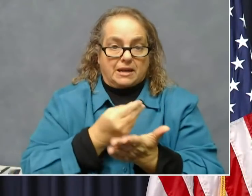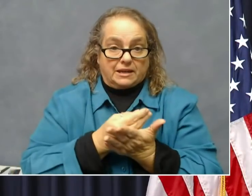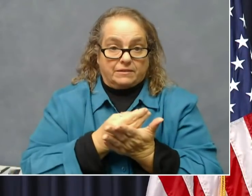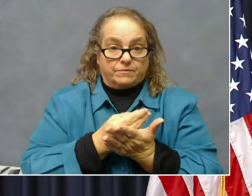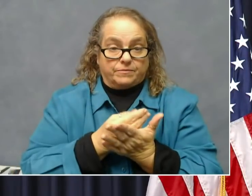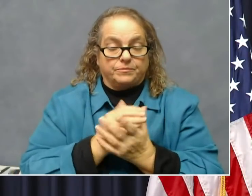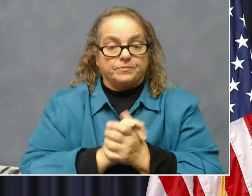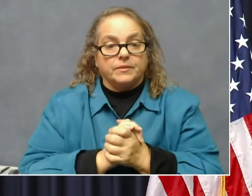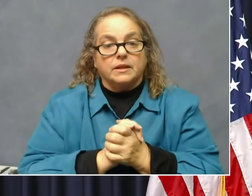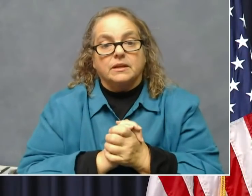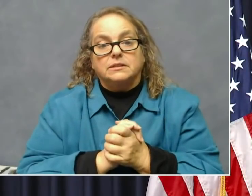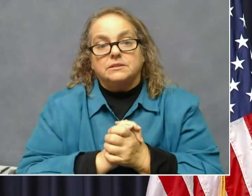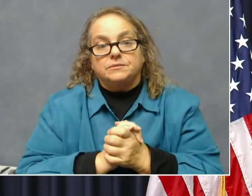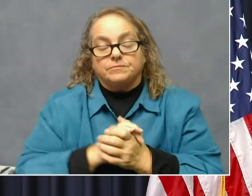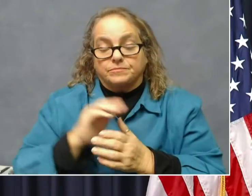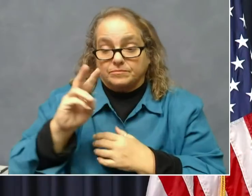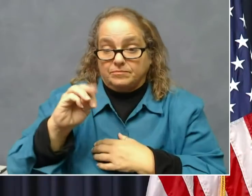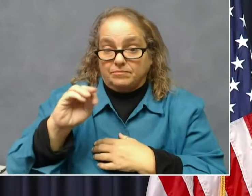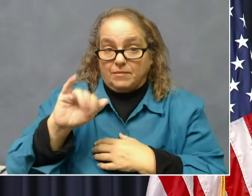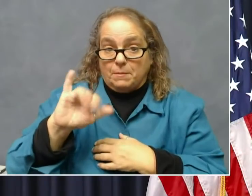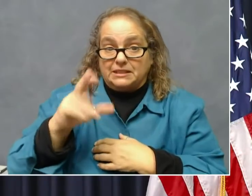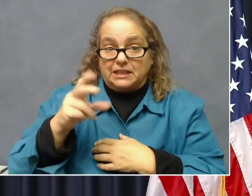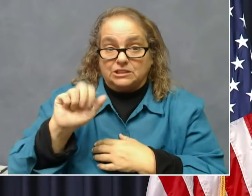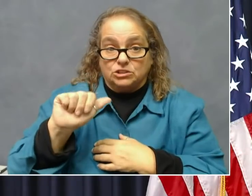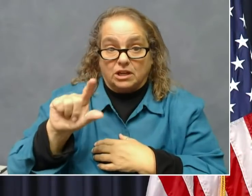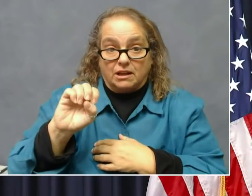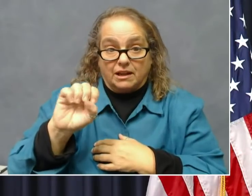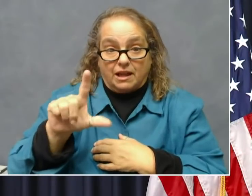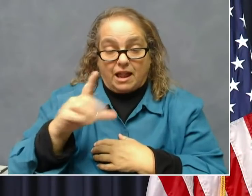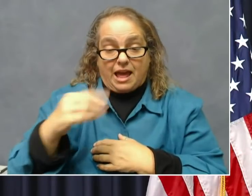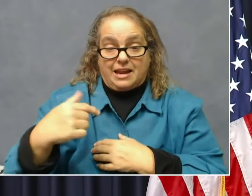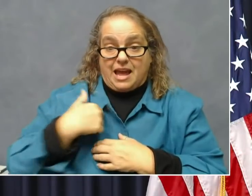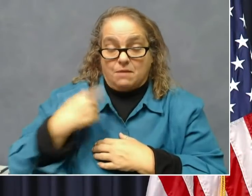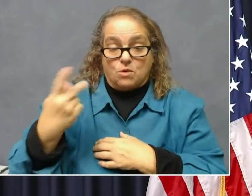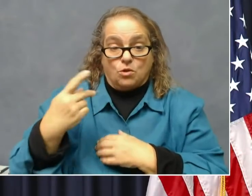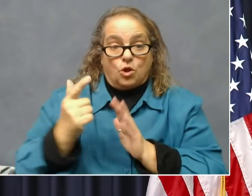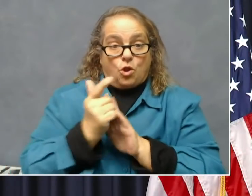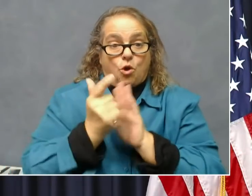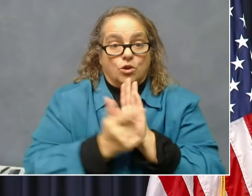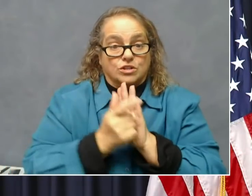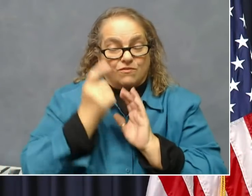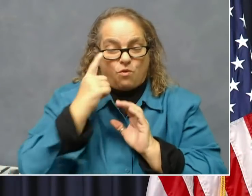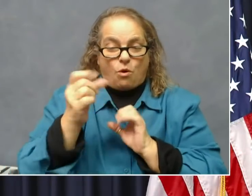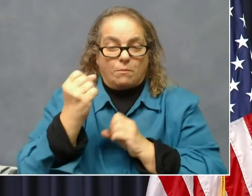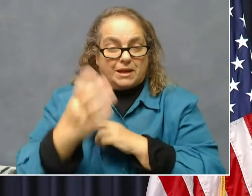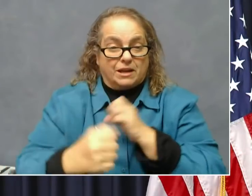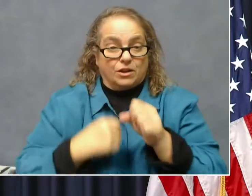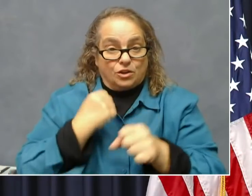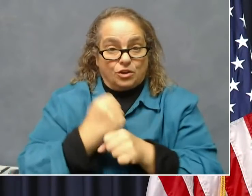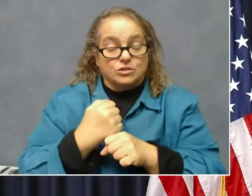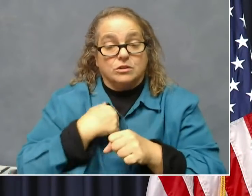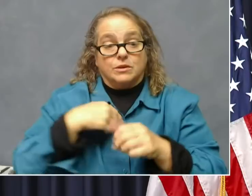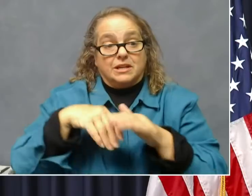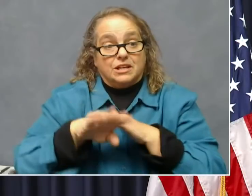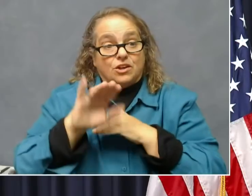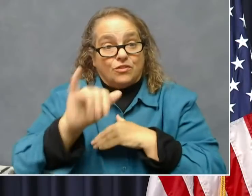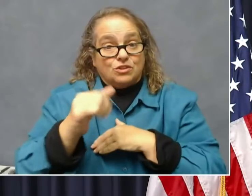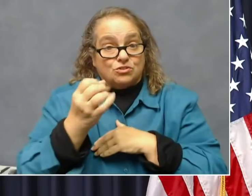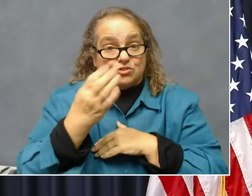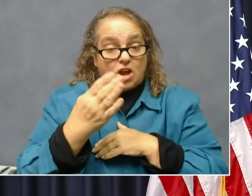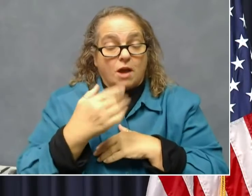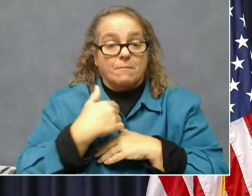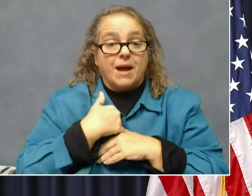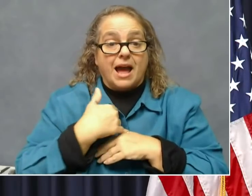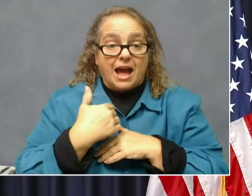have both been lawyers for much of our career, and coming into this job, I'd had the good fortune of securing one of